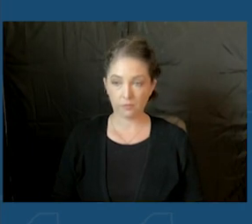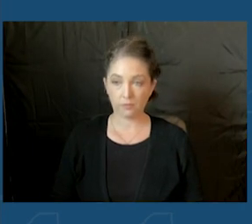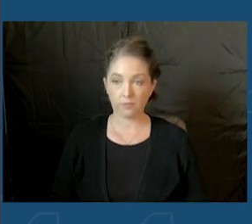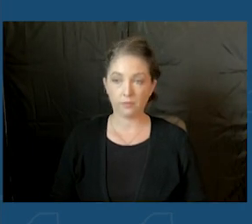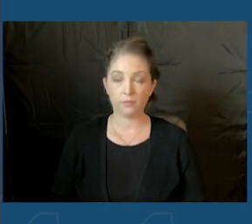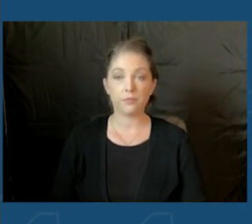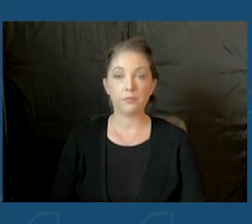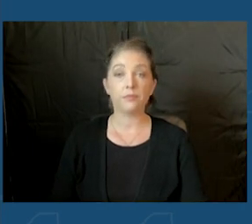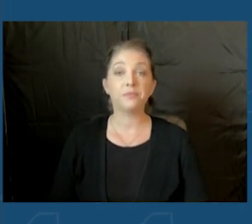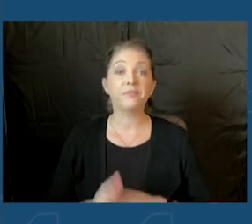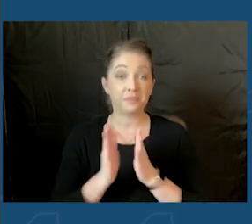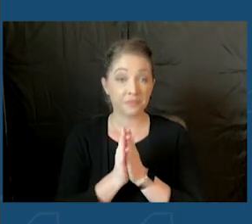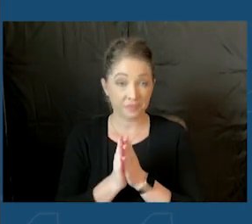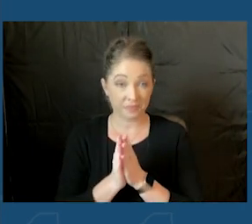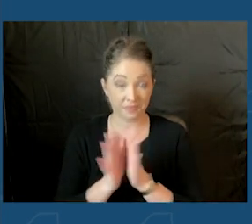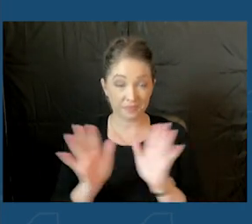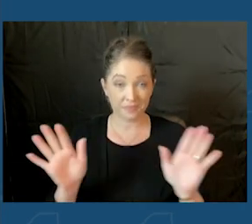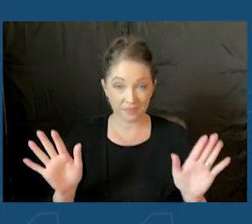Ladies and gentlemen,